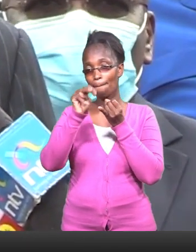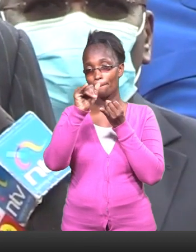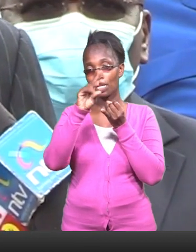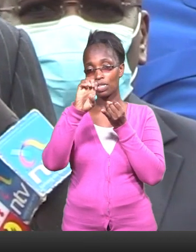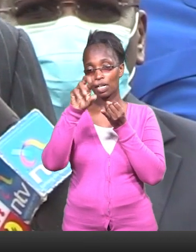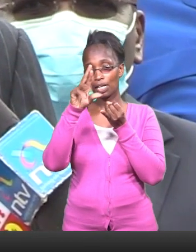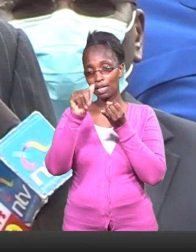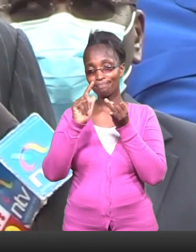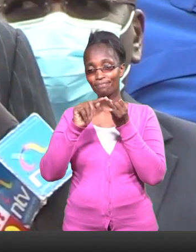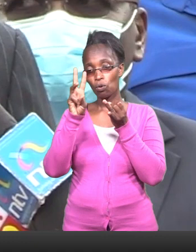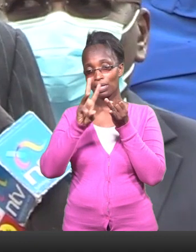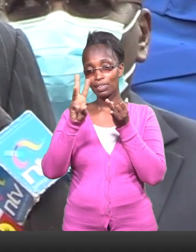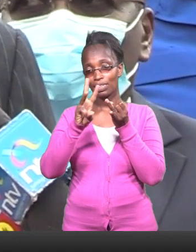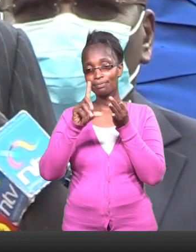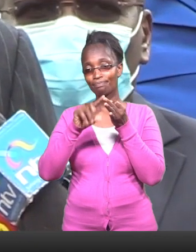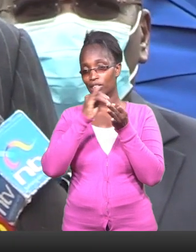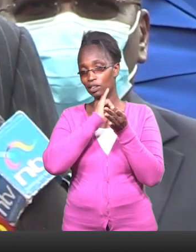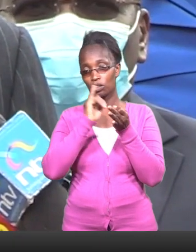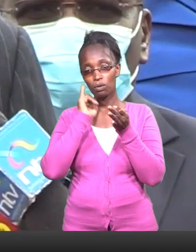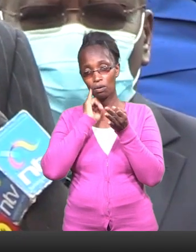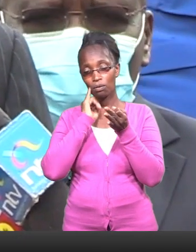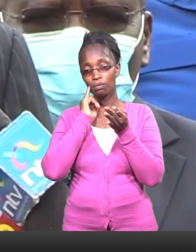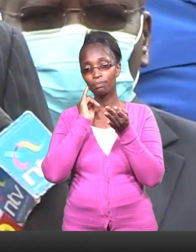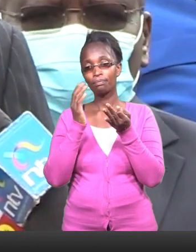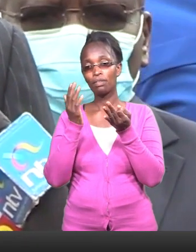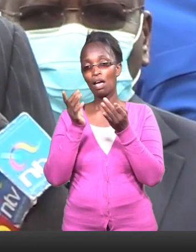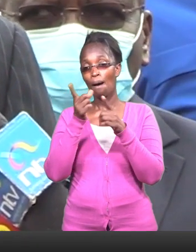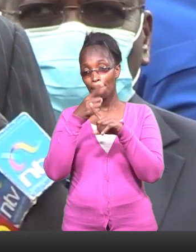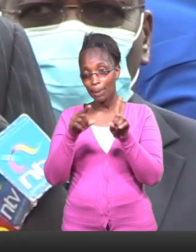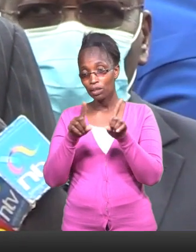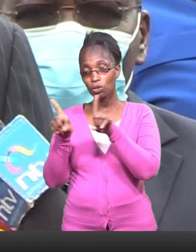Mandera, Wajir, Garissa, Isiolo.